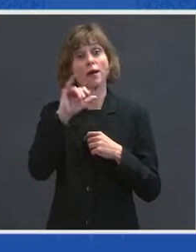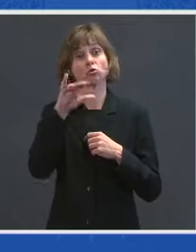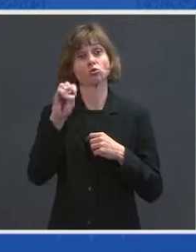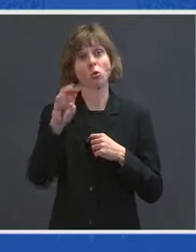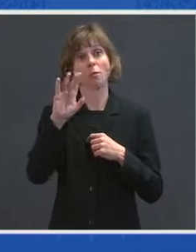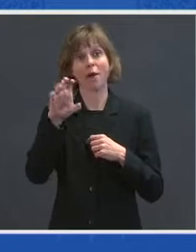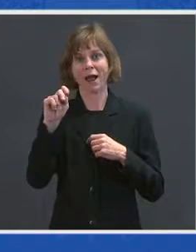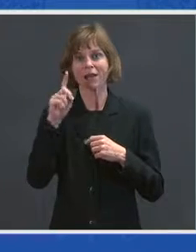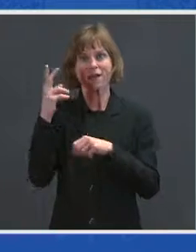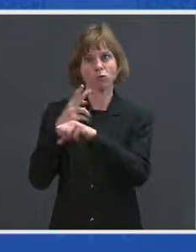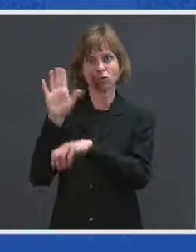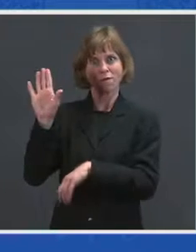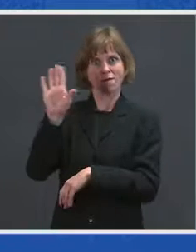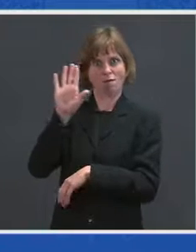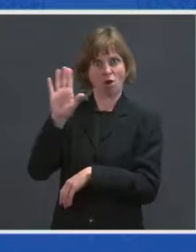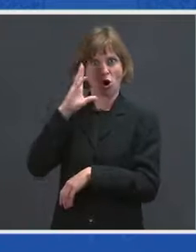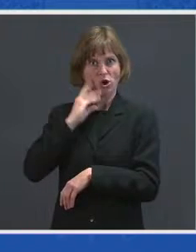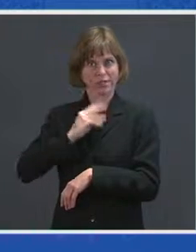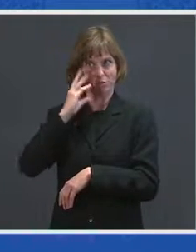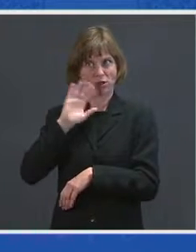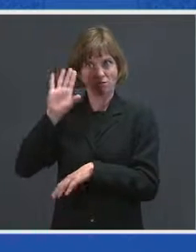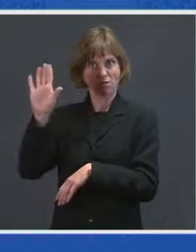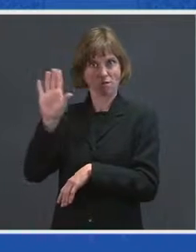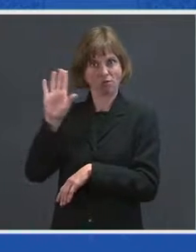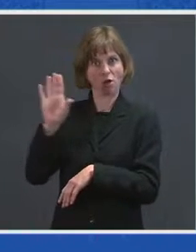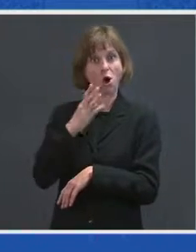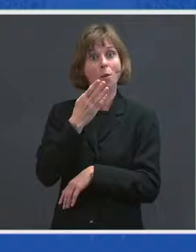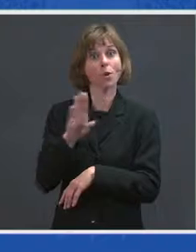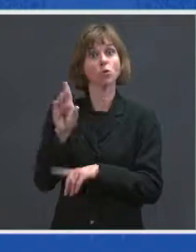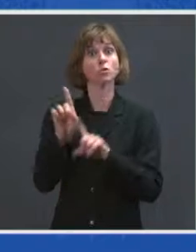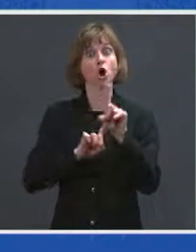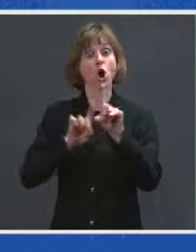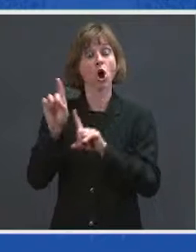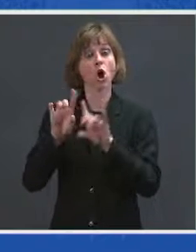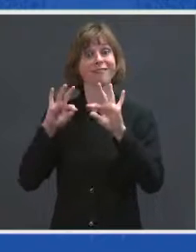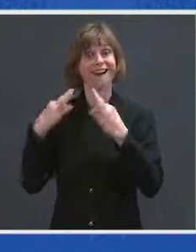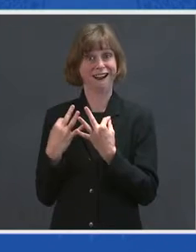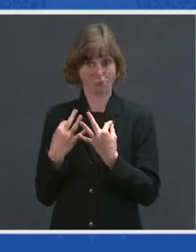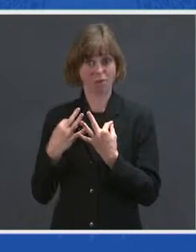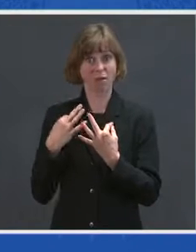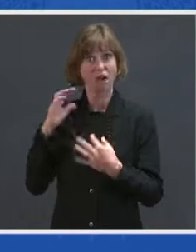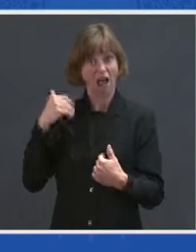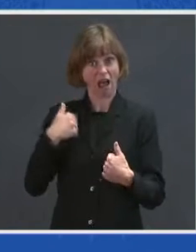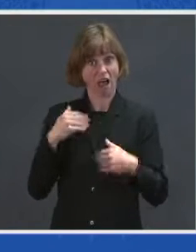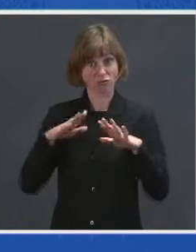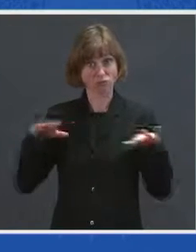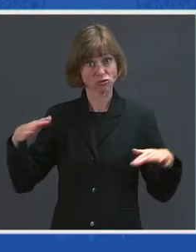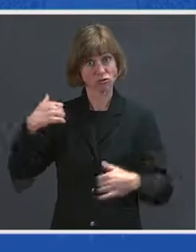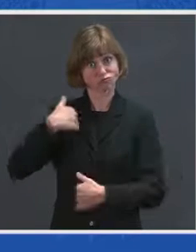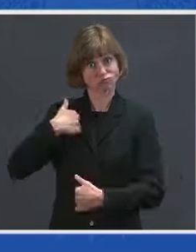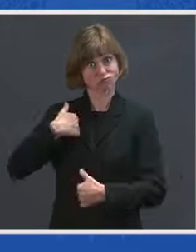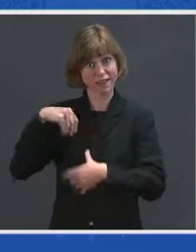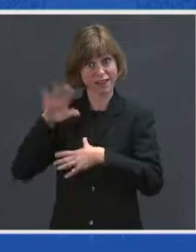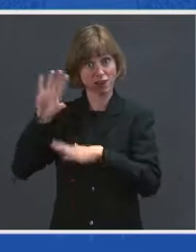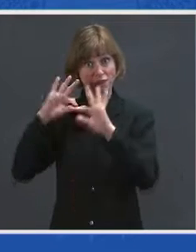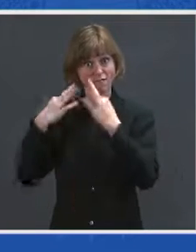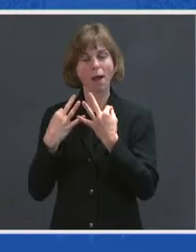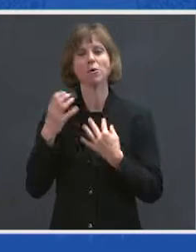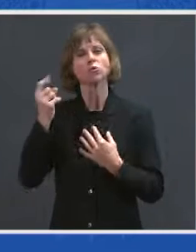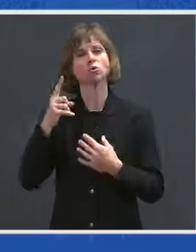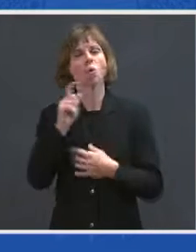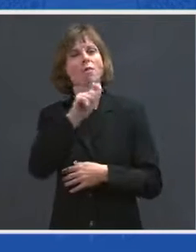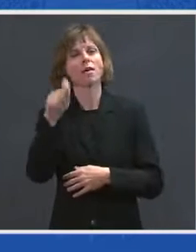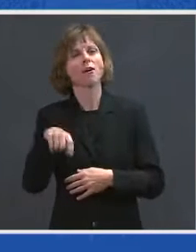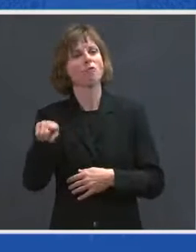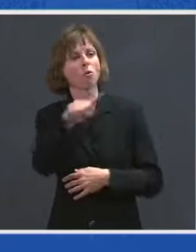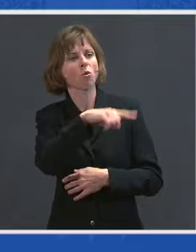Blue Star family to help ensure that service members, military families, and veterans have their service